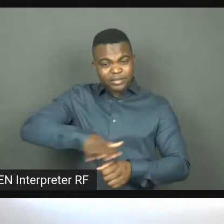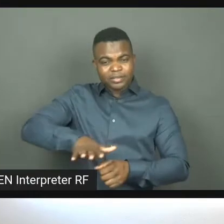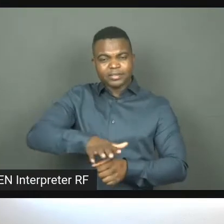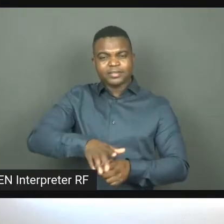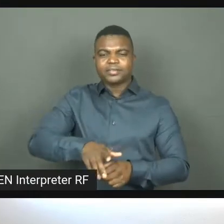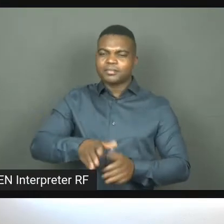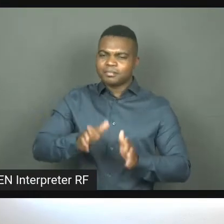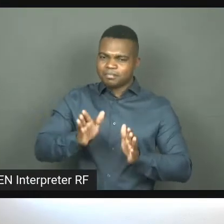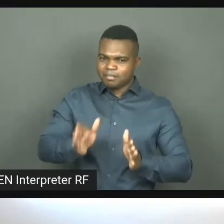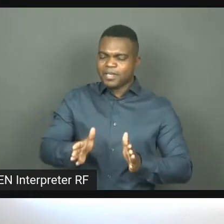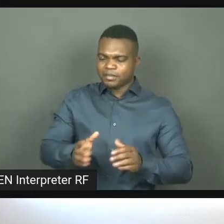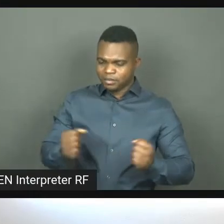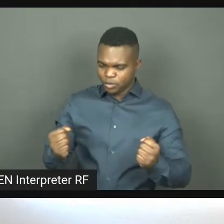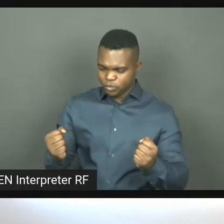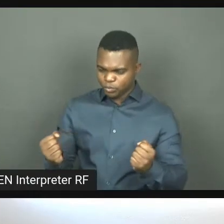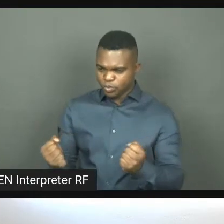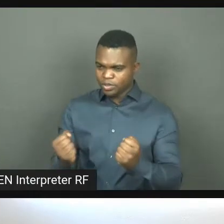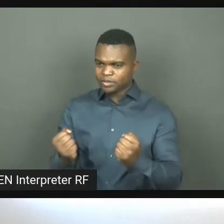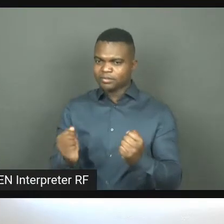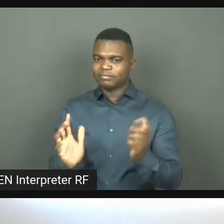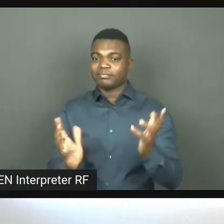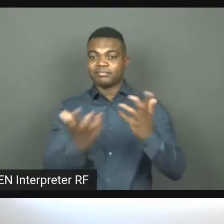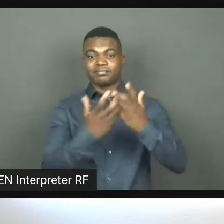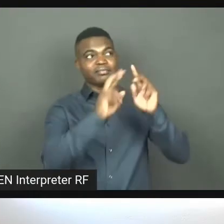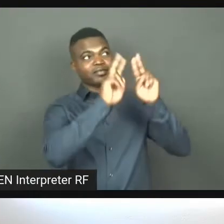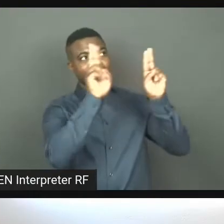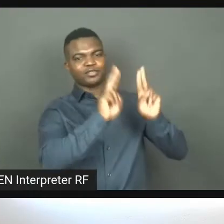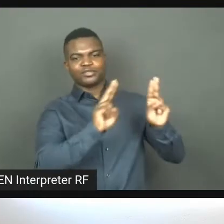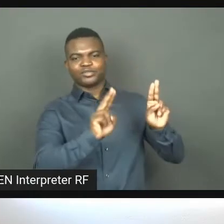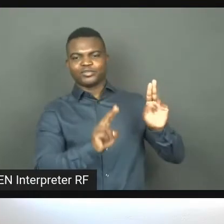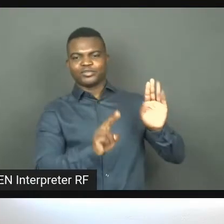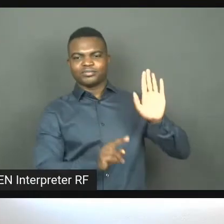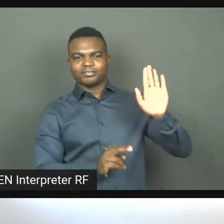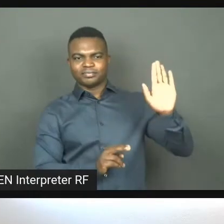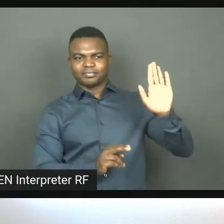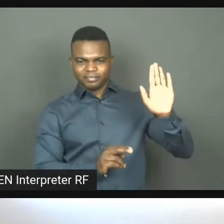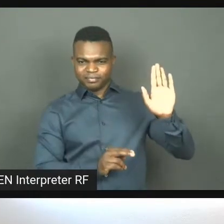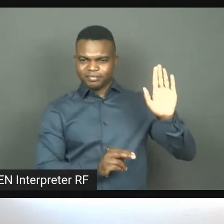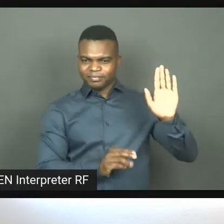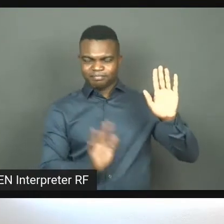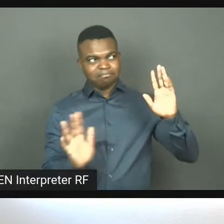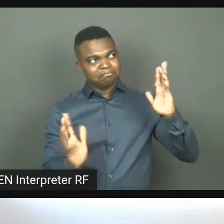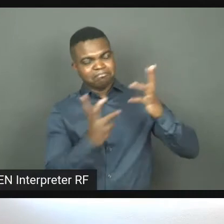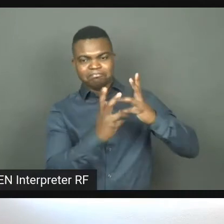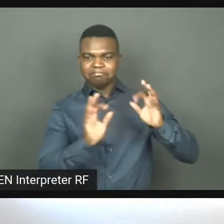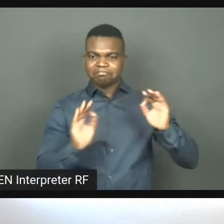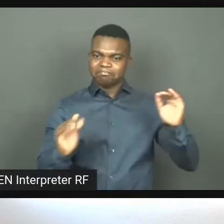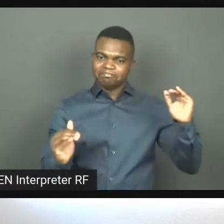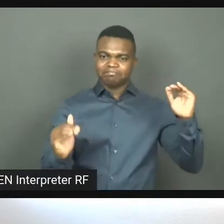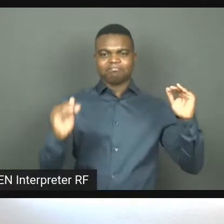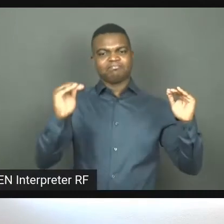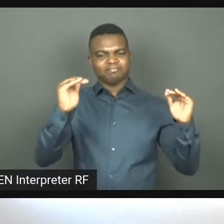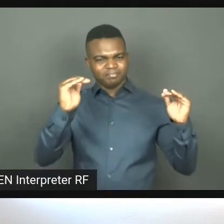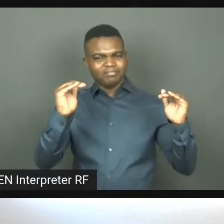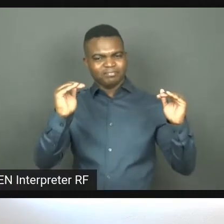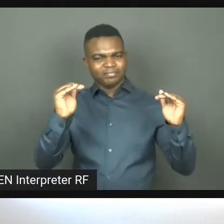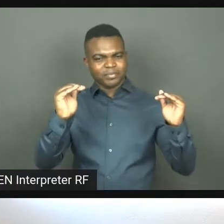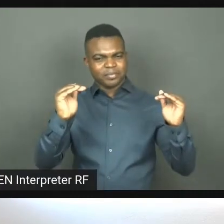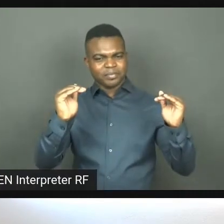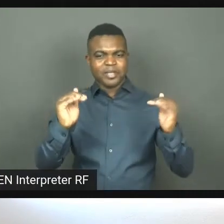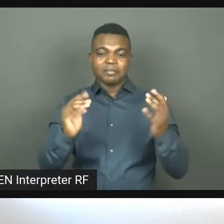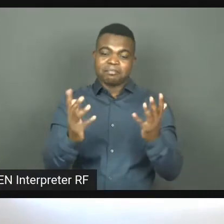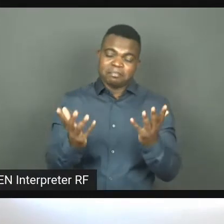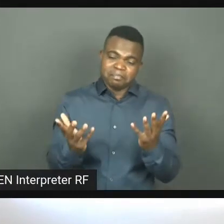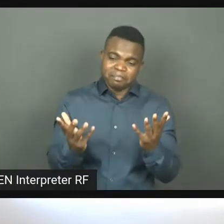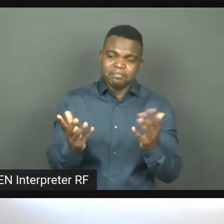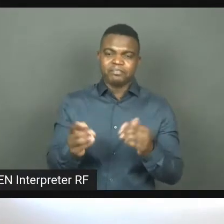needs a mind shift to know that, yes, the local and national NGOs can actually take charge of their affairs. They have the capacity,